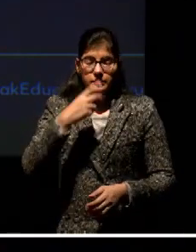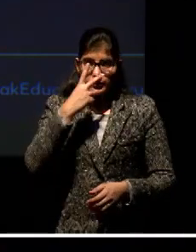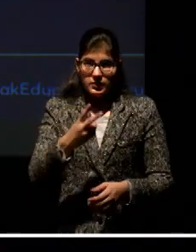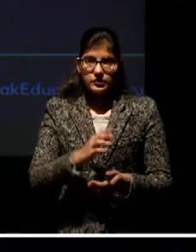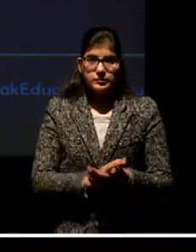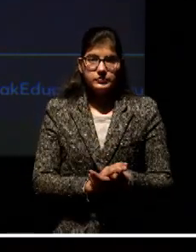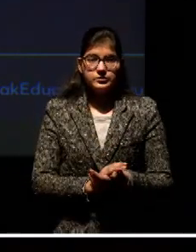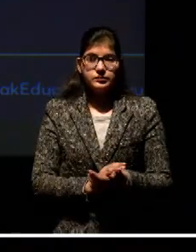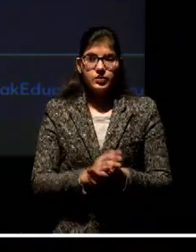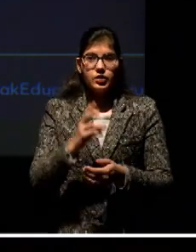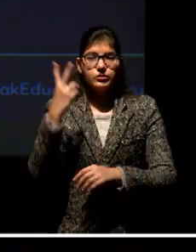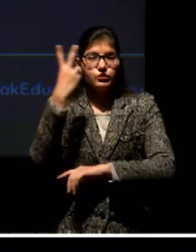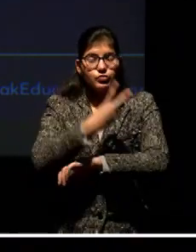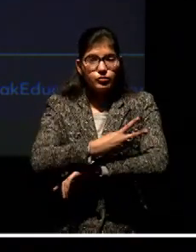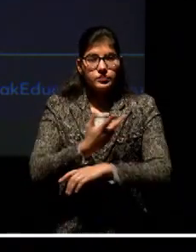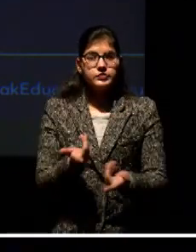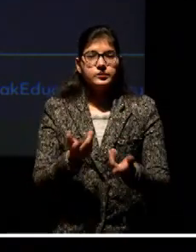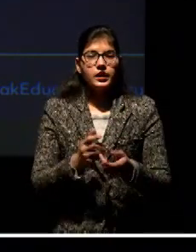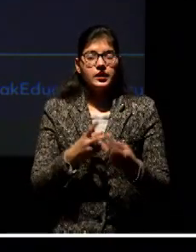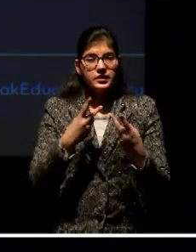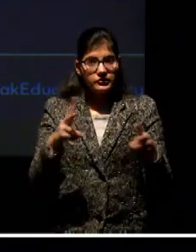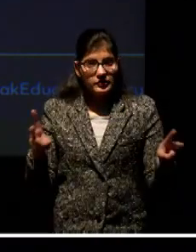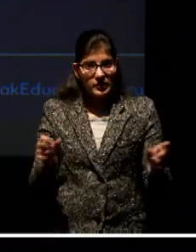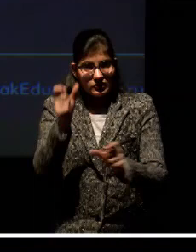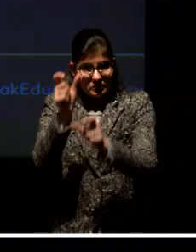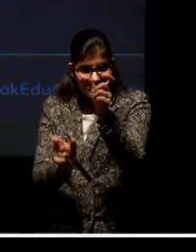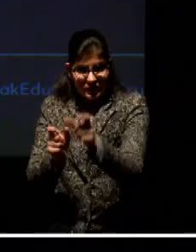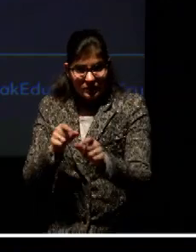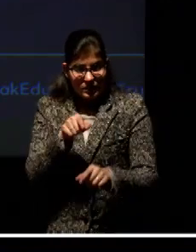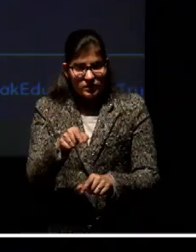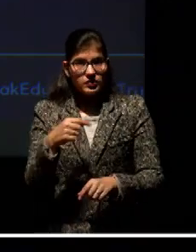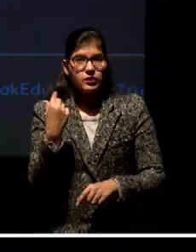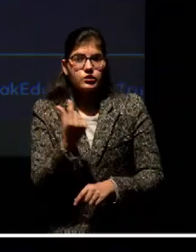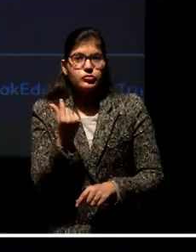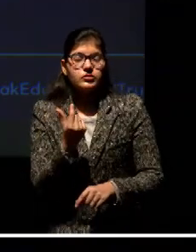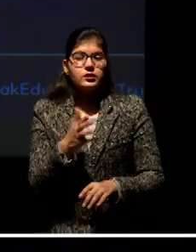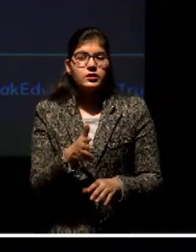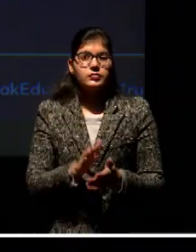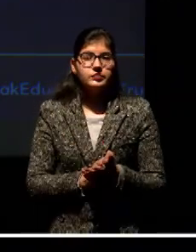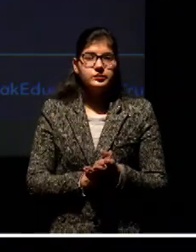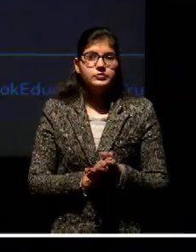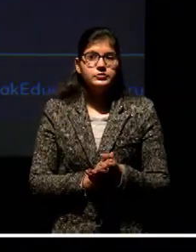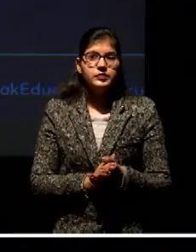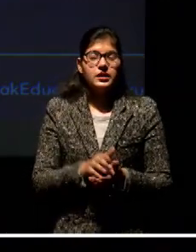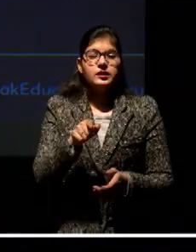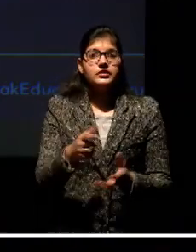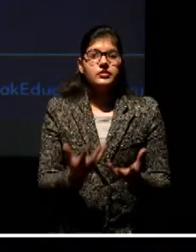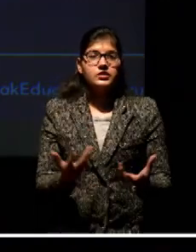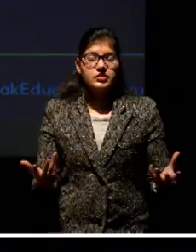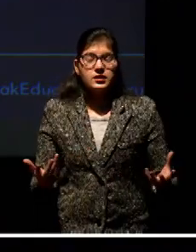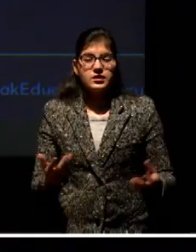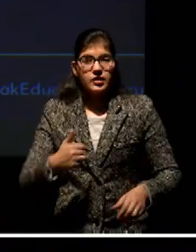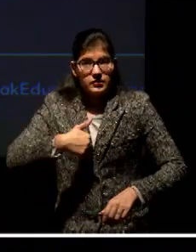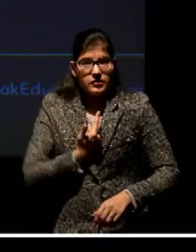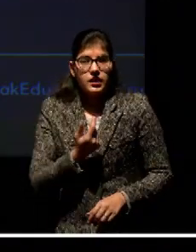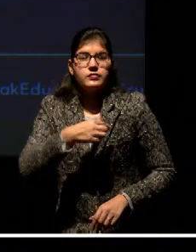to our needs. And for differently abled, it's going to make a huge impact because the productivity, which is what it changes,